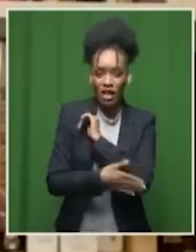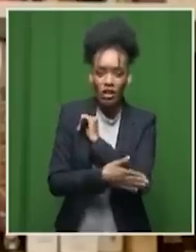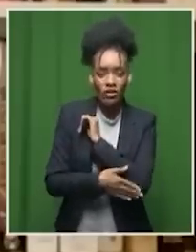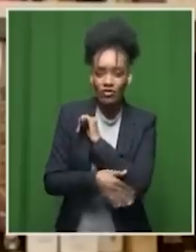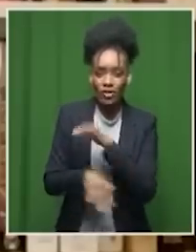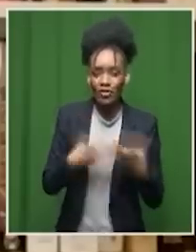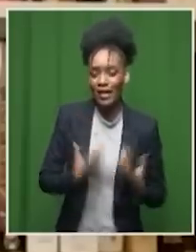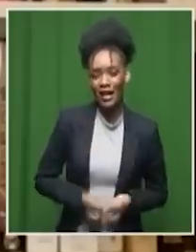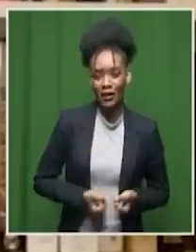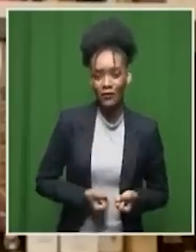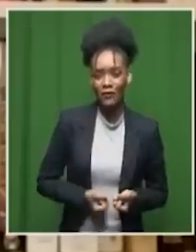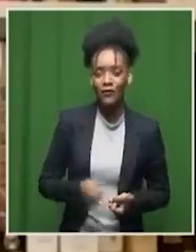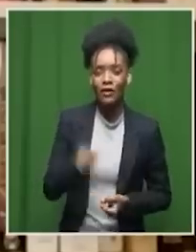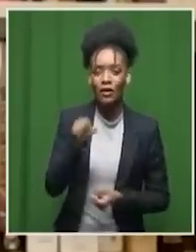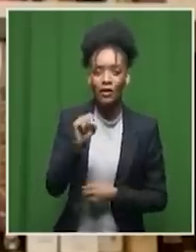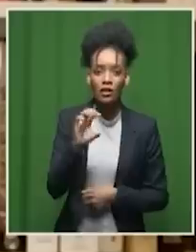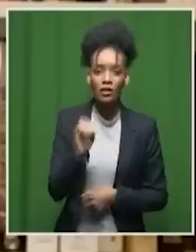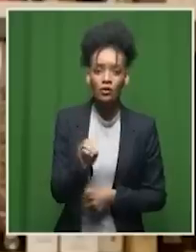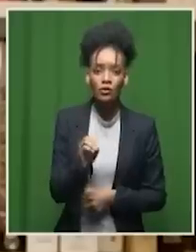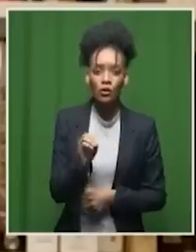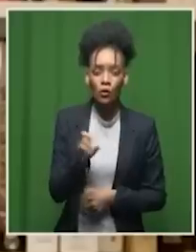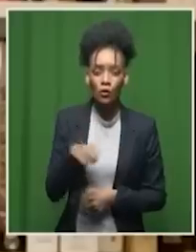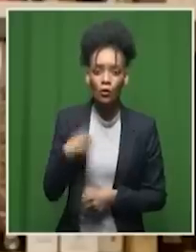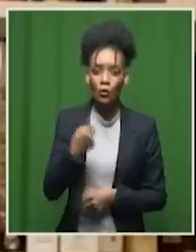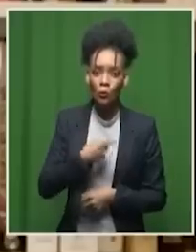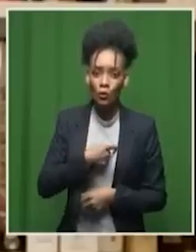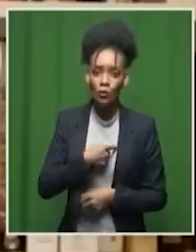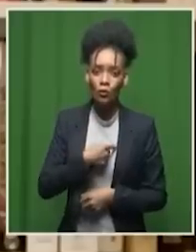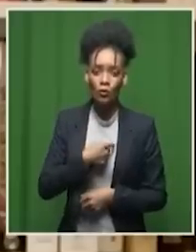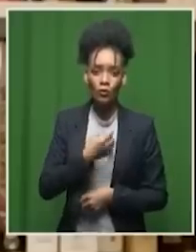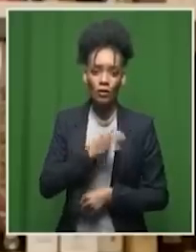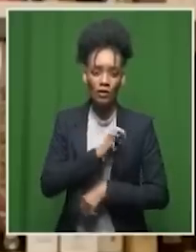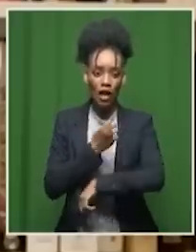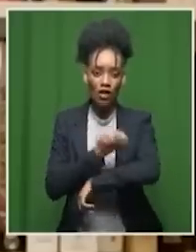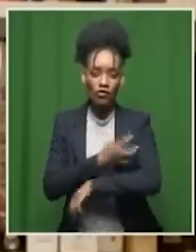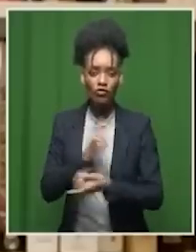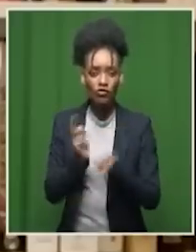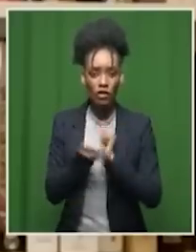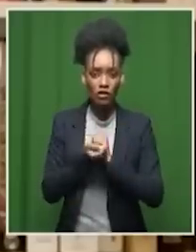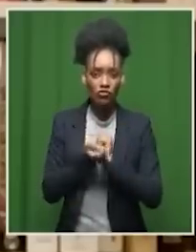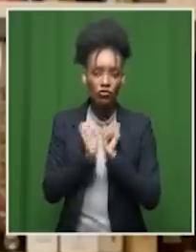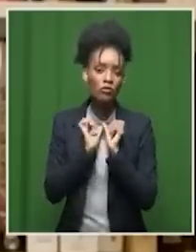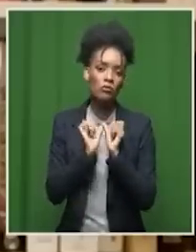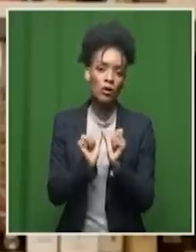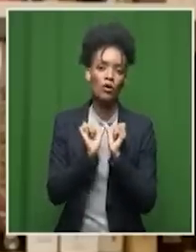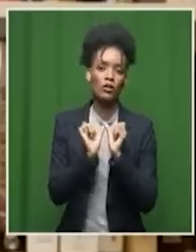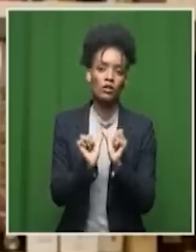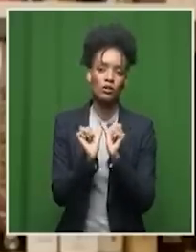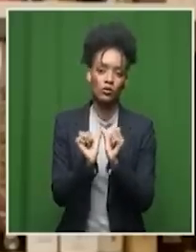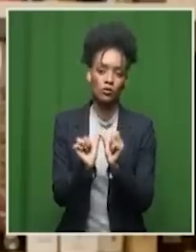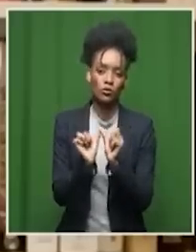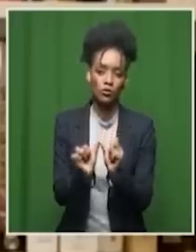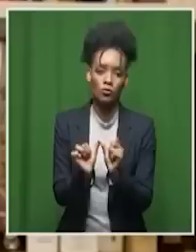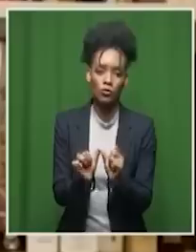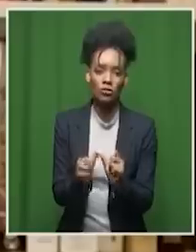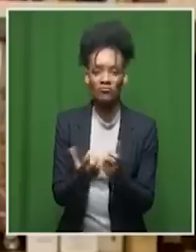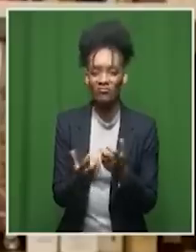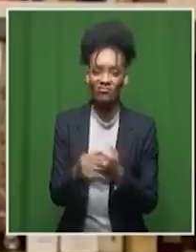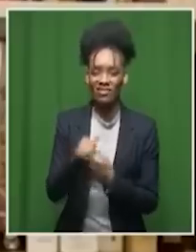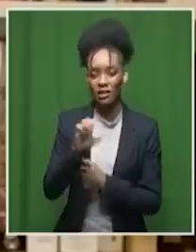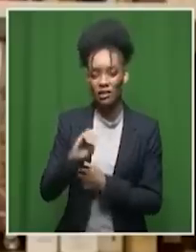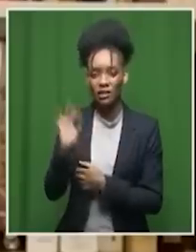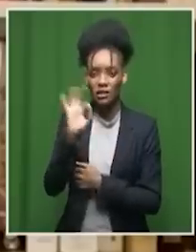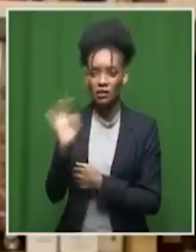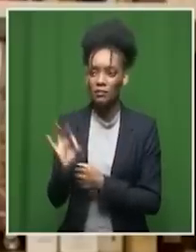fulfill. So, and we carried on with the energy transition, while about 60% of